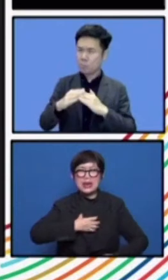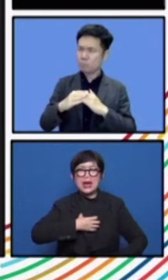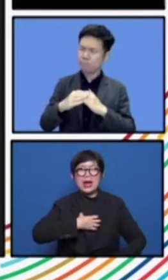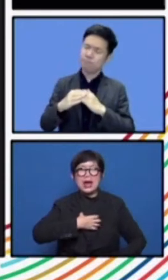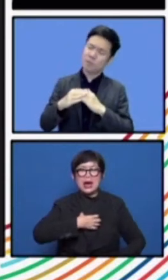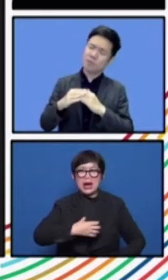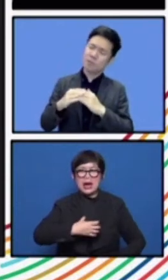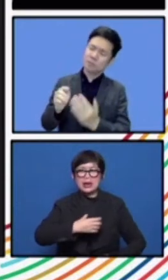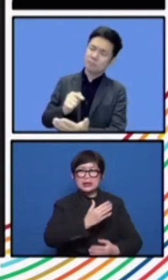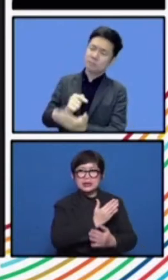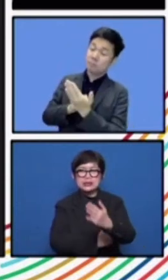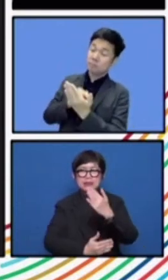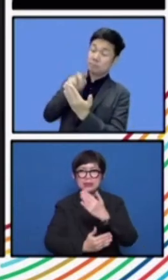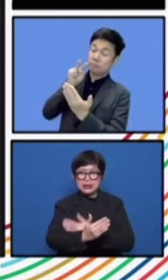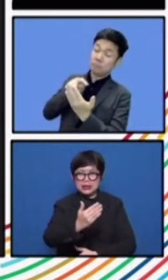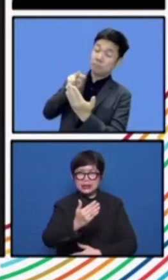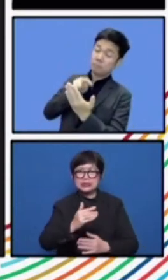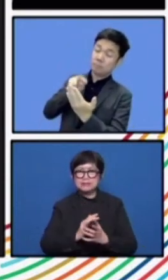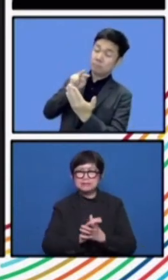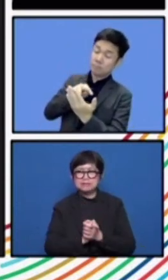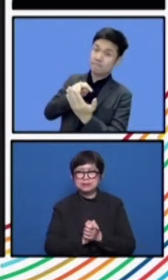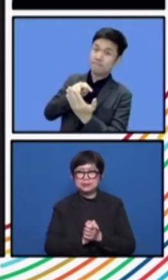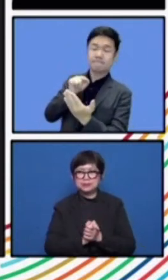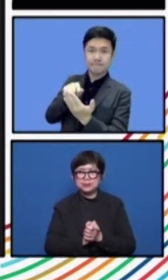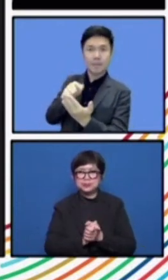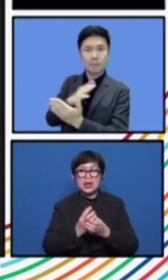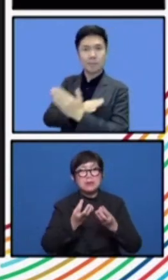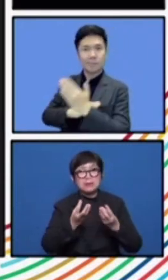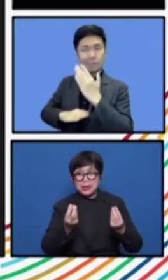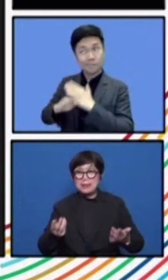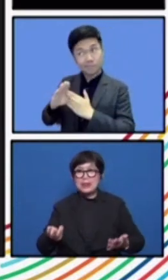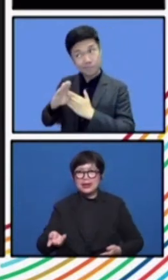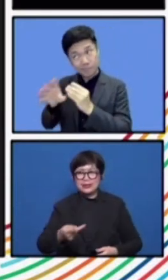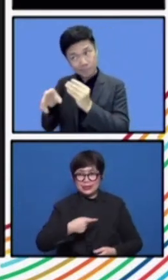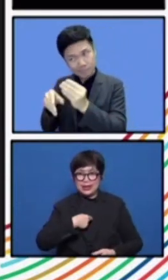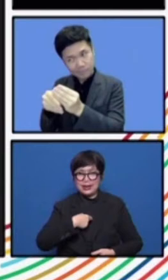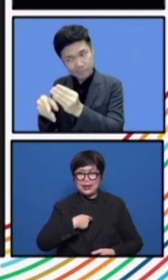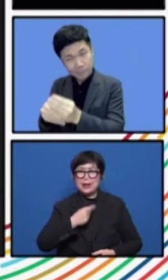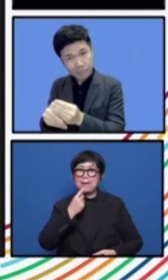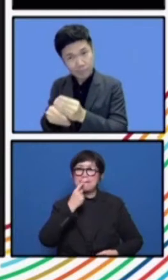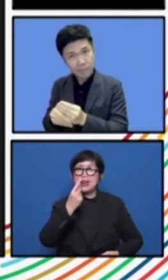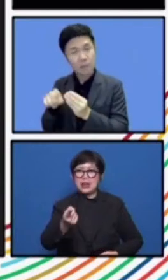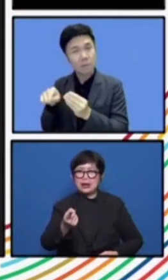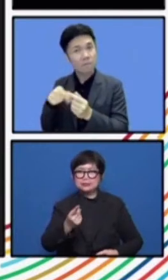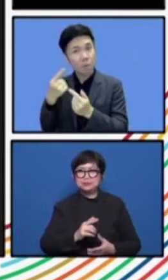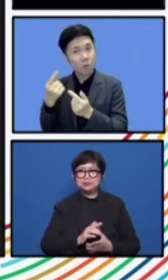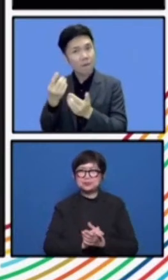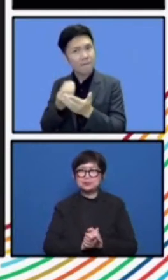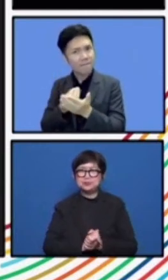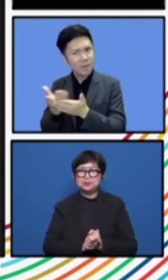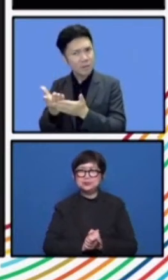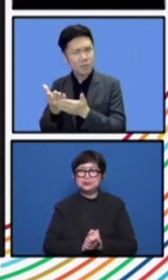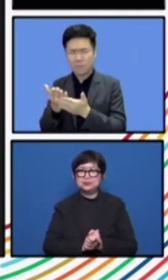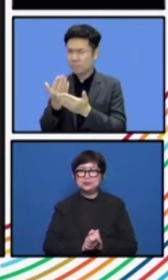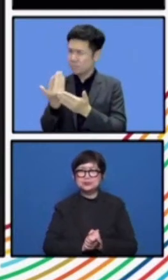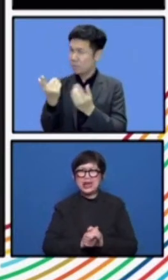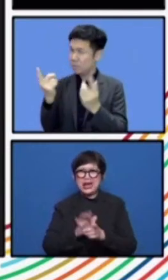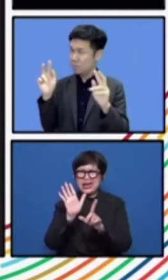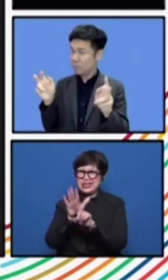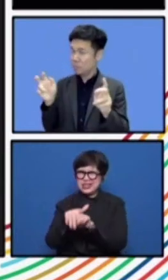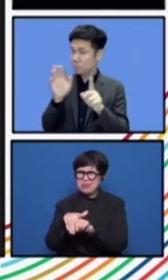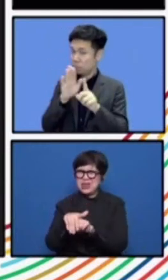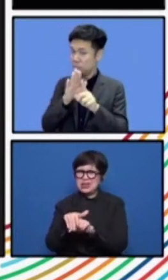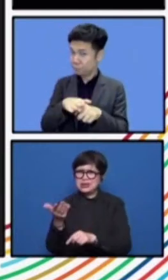Japan and some positive aspects were pointed out including informational accessibility elimination of discrimination body of